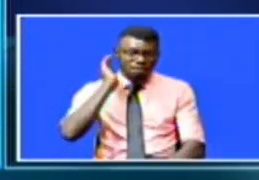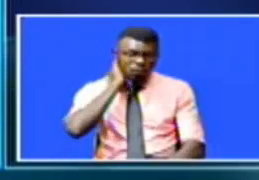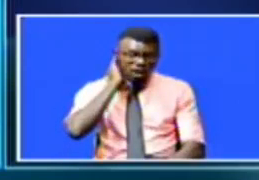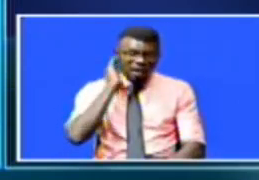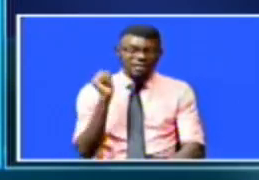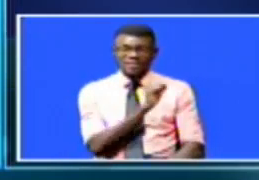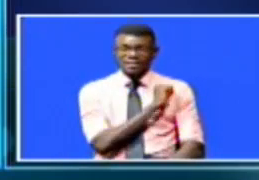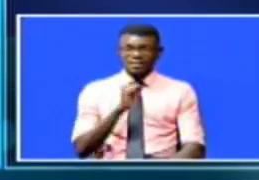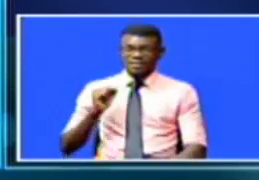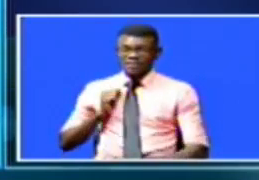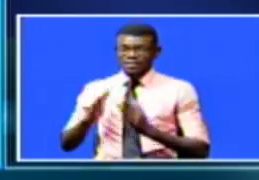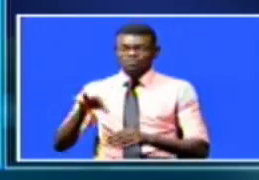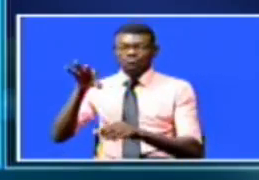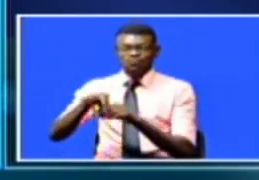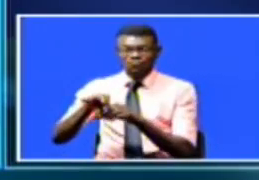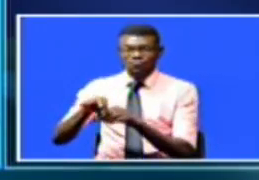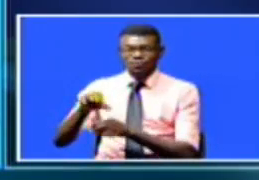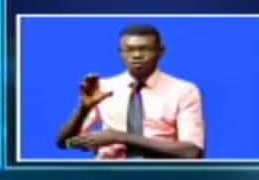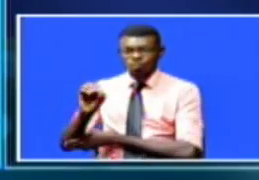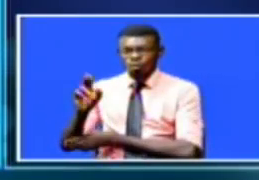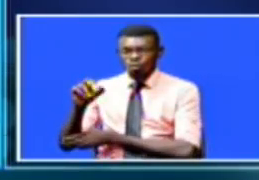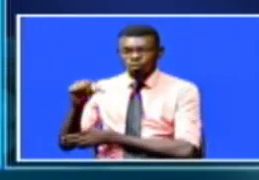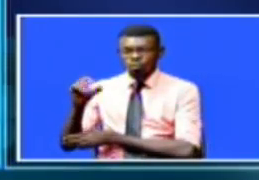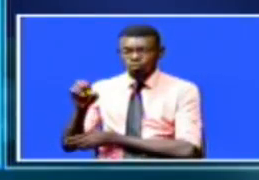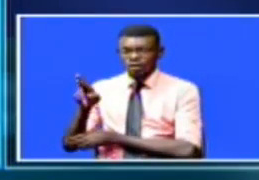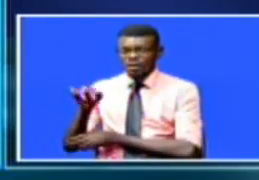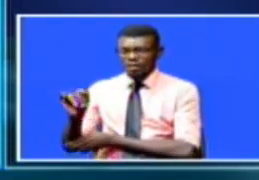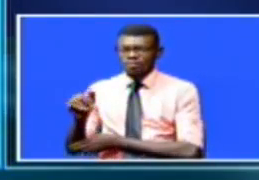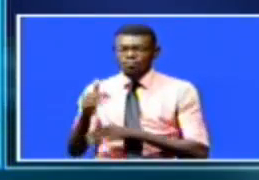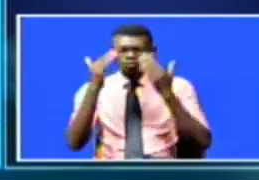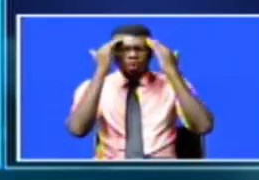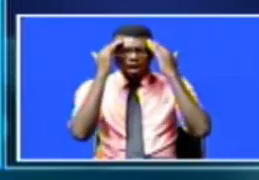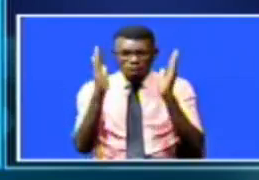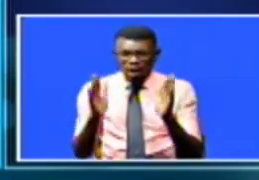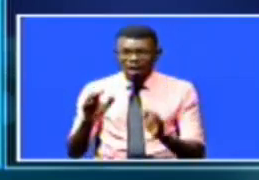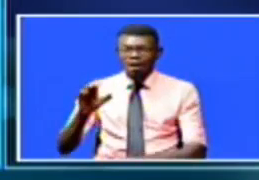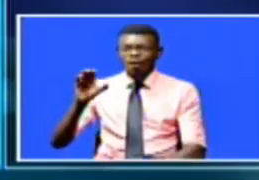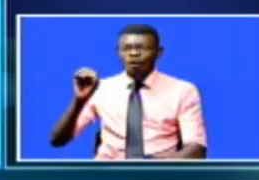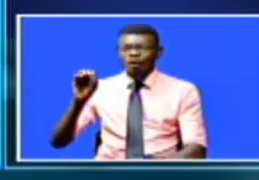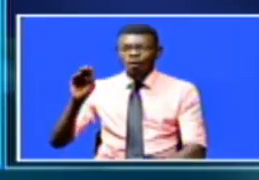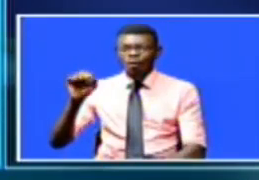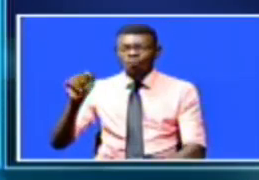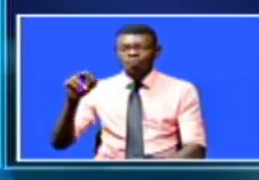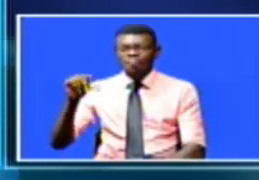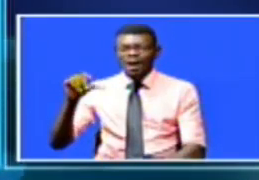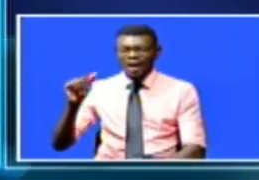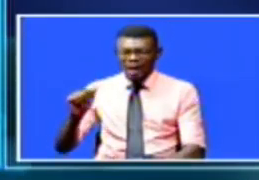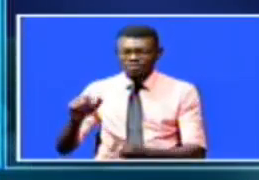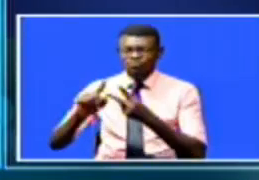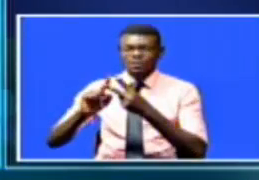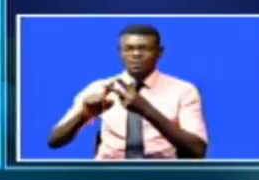Ongeri. And also, we know that you were proposed by Senators Millicent Omanga and Kimani Wamatangi,